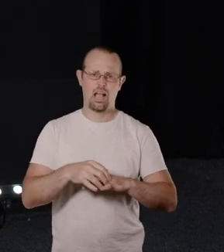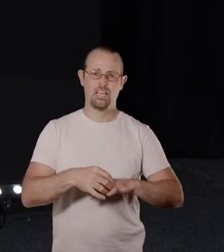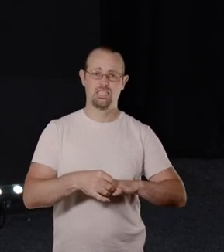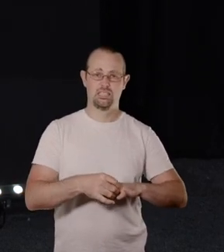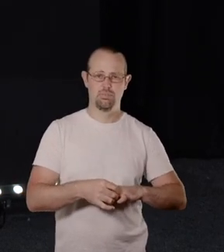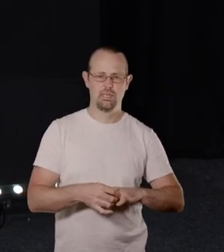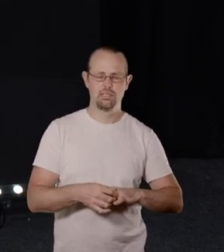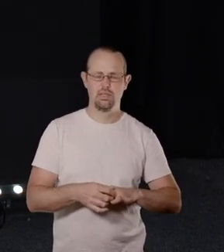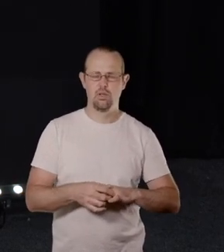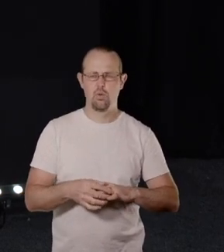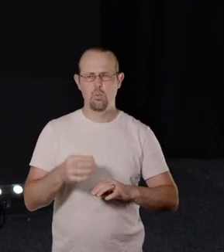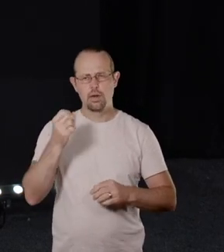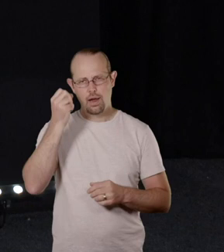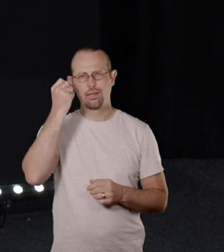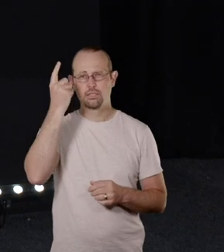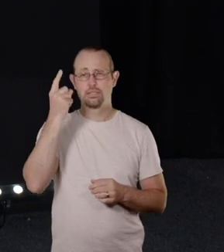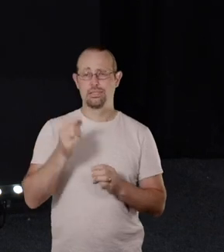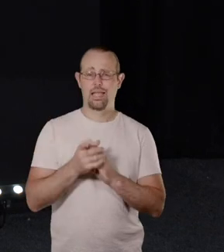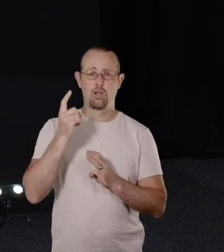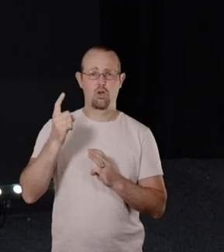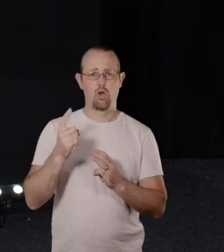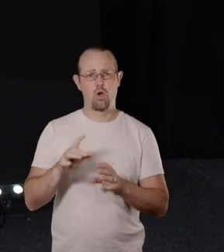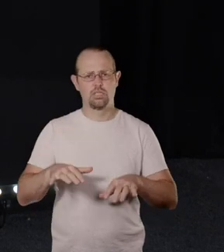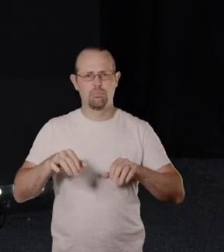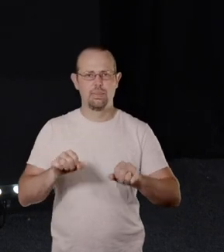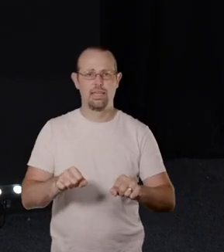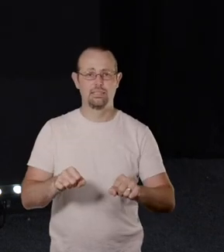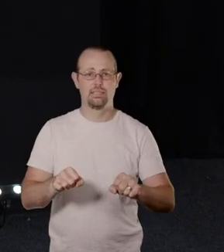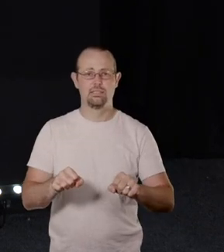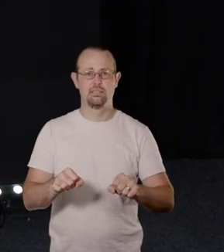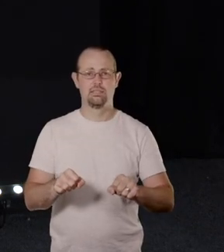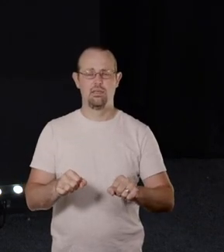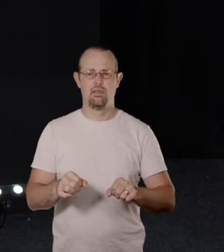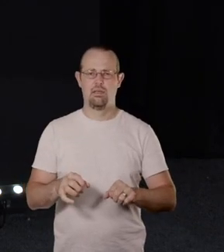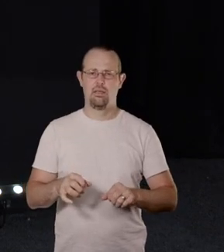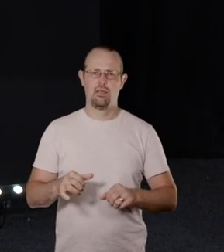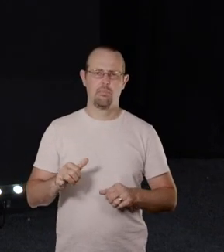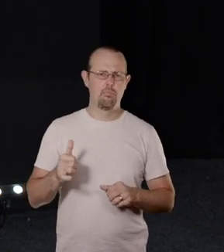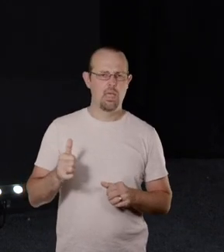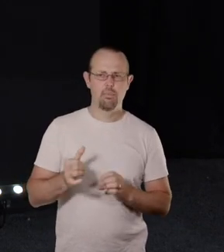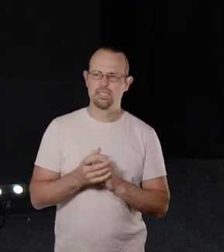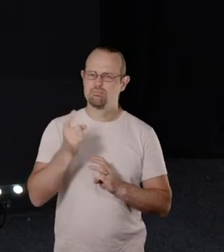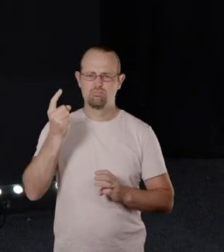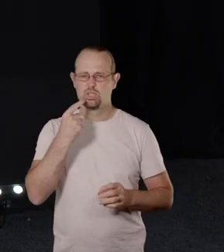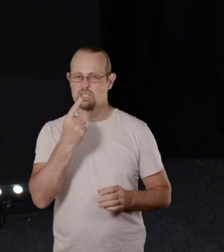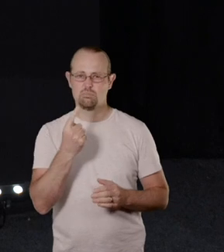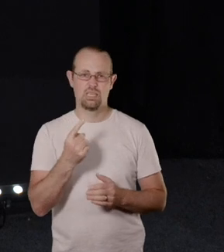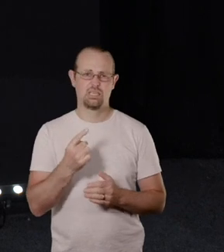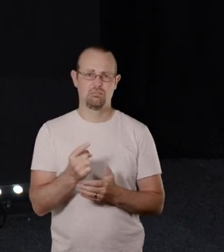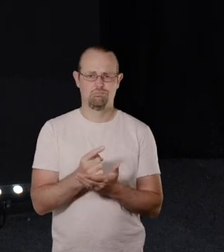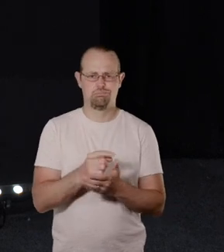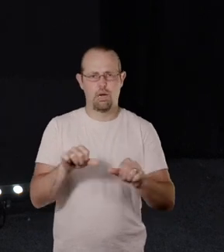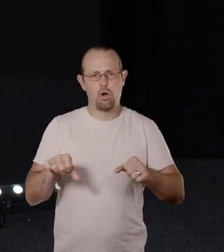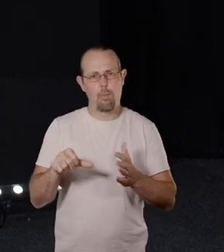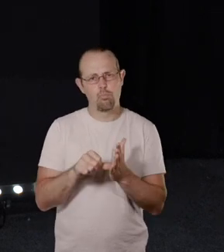today. Often they're marrying up with the needs that we have or the concerns that we've been sharing about. But you're